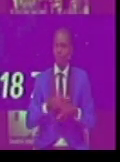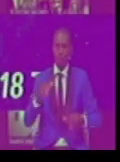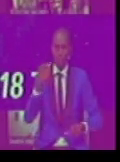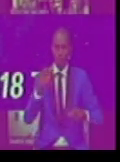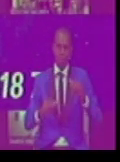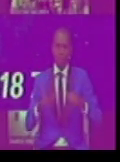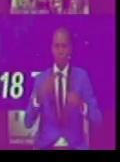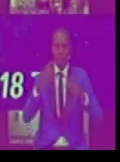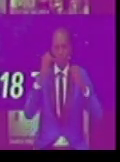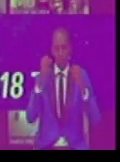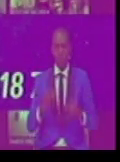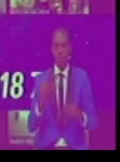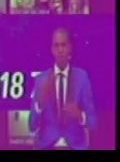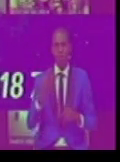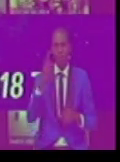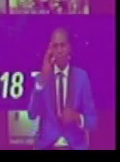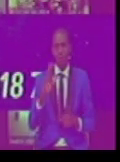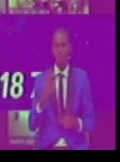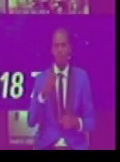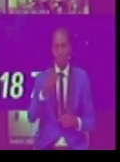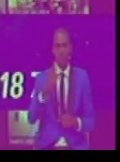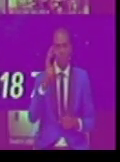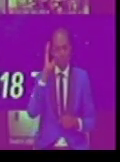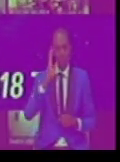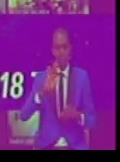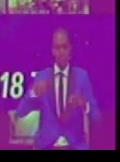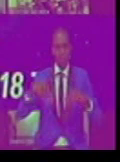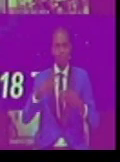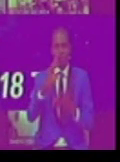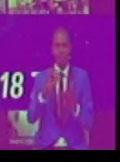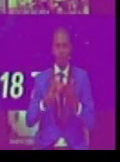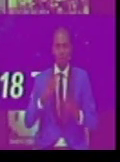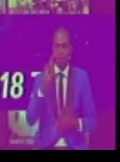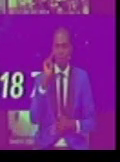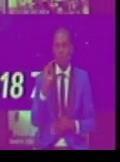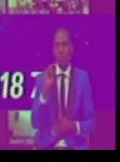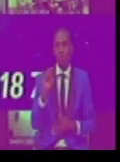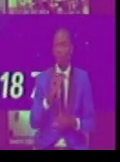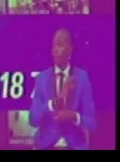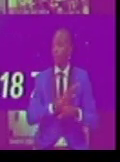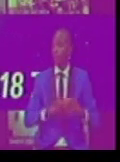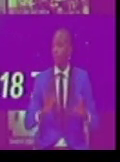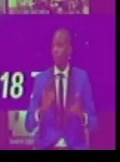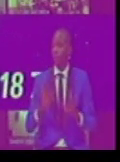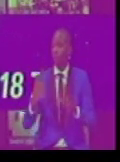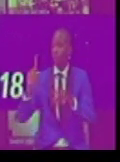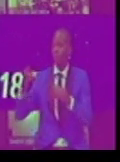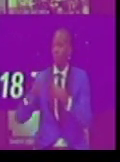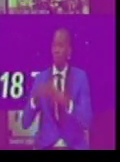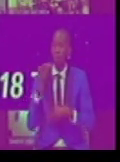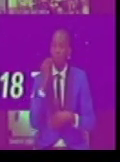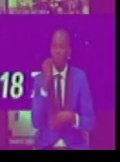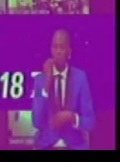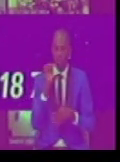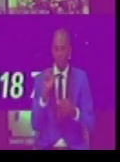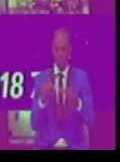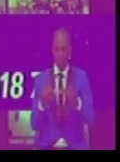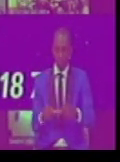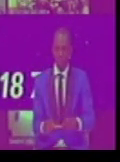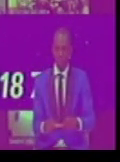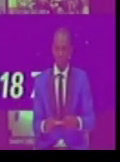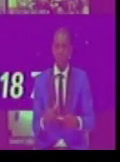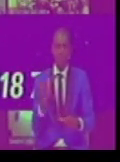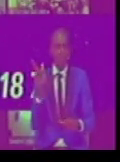Check yourself. And we want to hear the testimony. Testimony time is also miracle time. So stay where you are so that we can